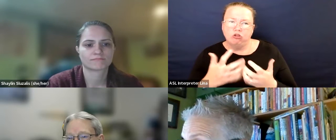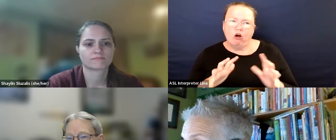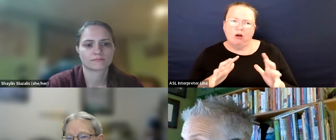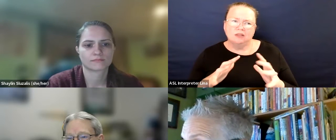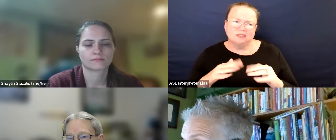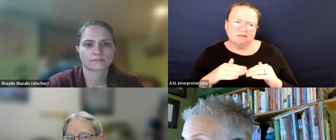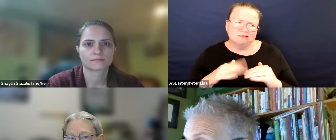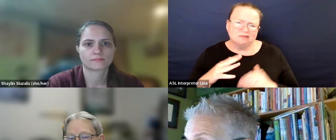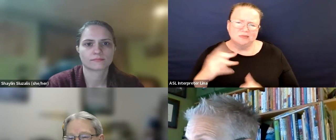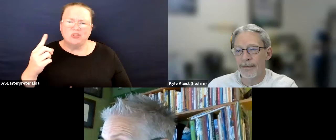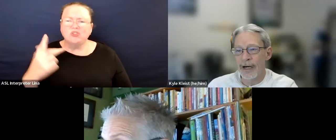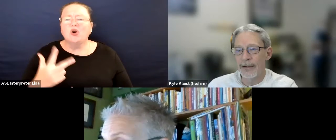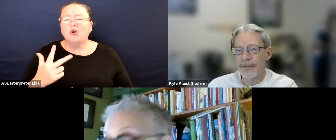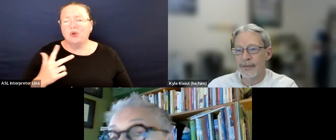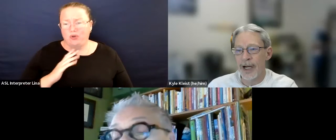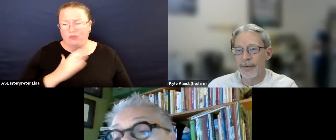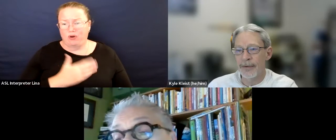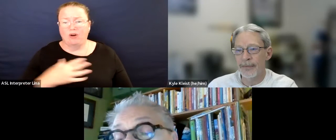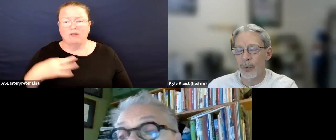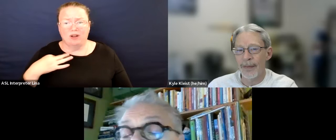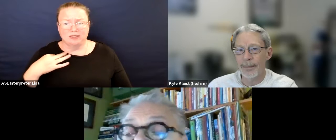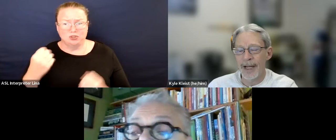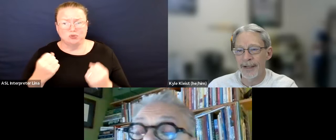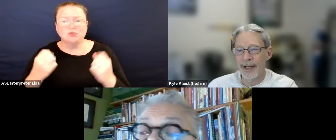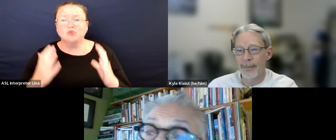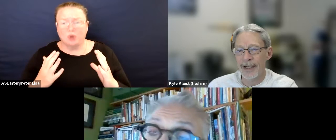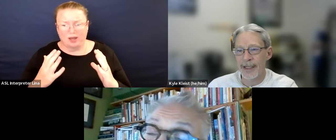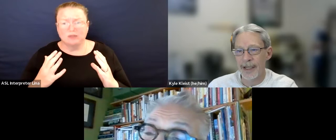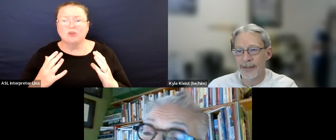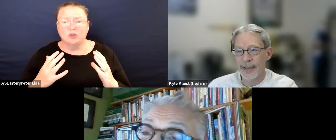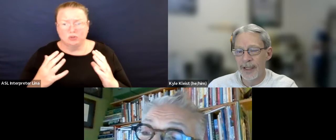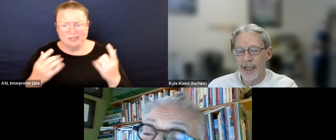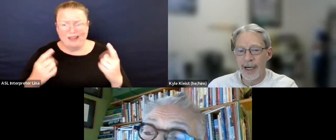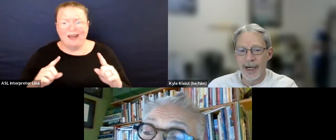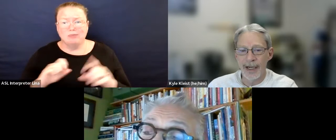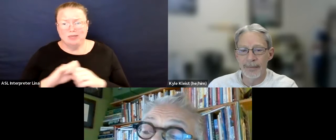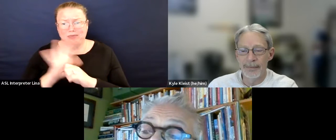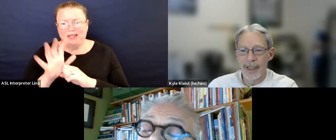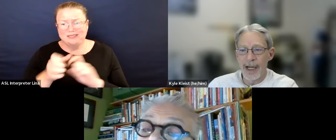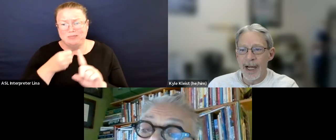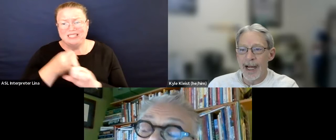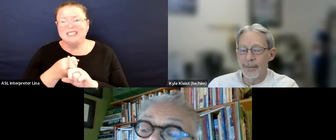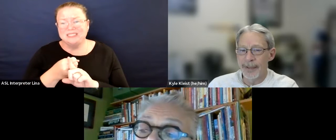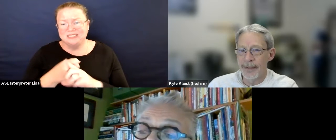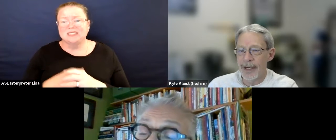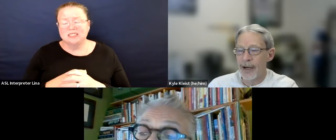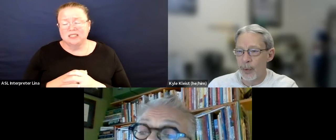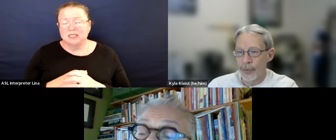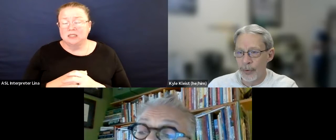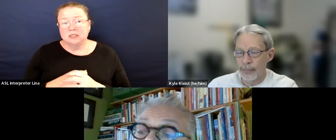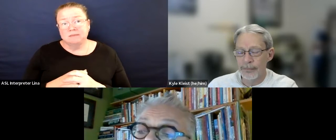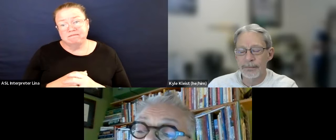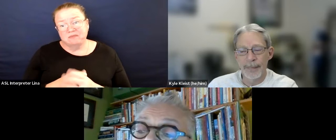over a third of our volunteer drivers when the pandemic hit. And believe it or